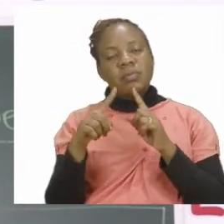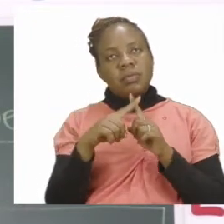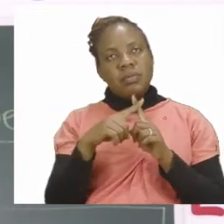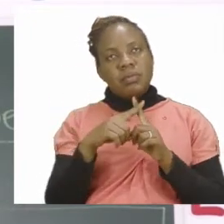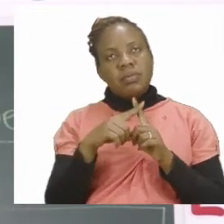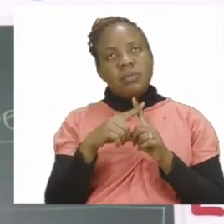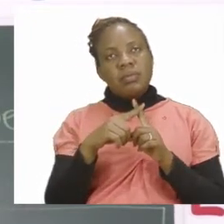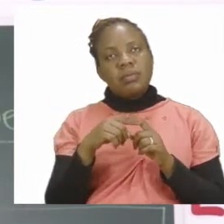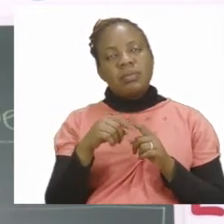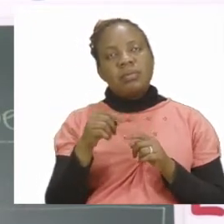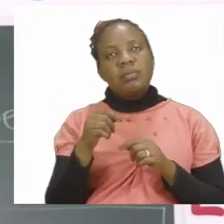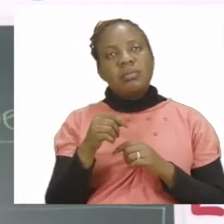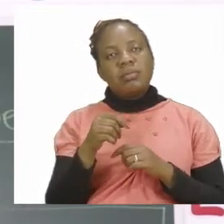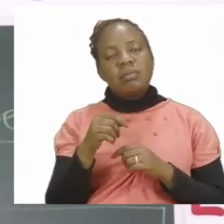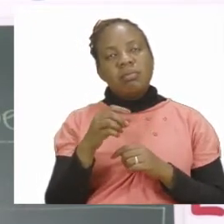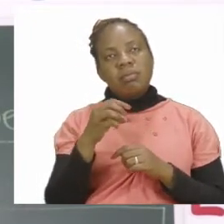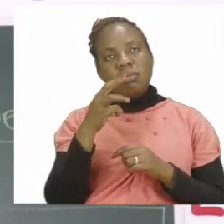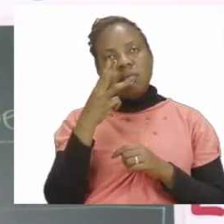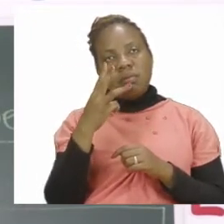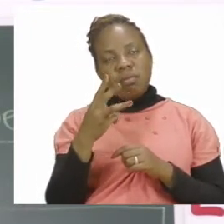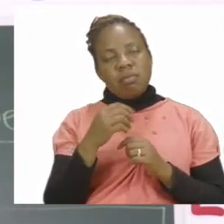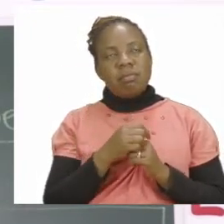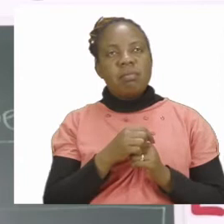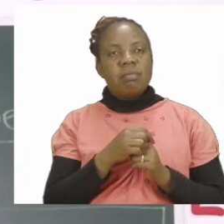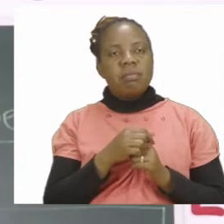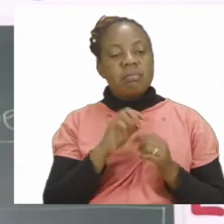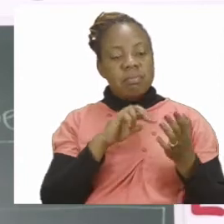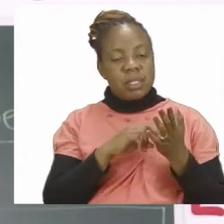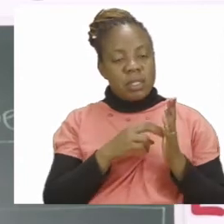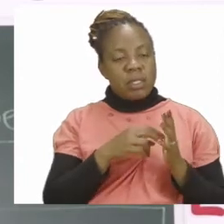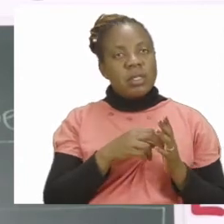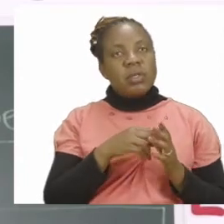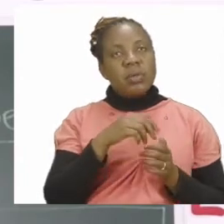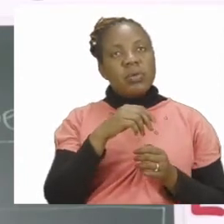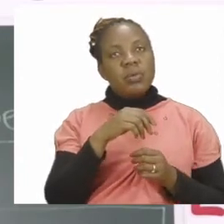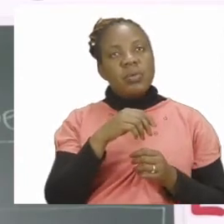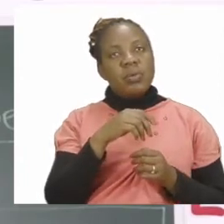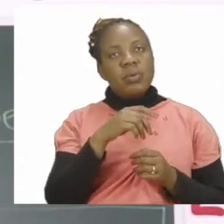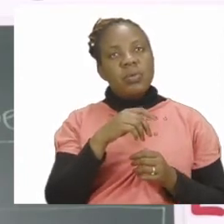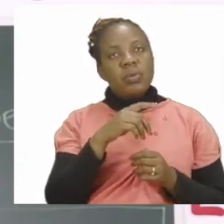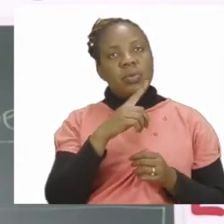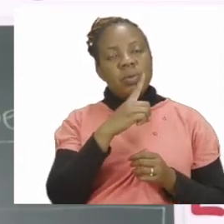25 plus another 25 plus a third group of